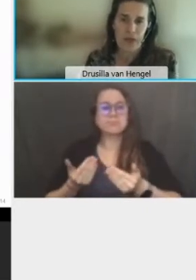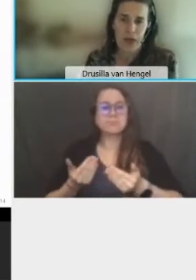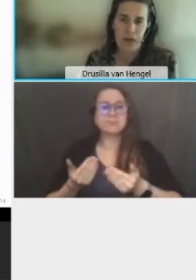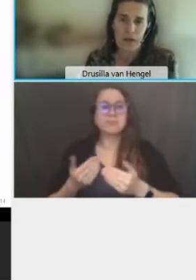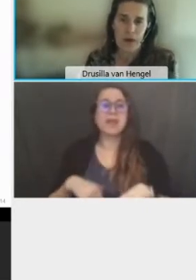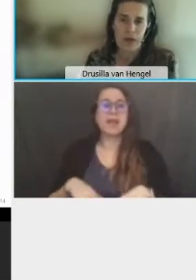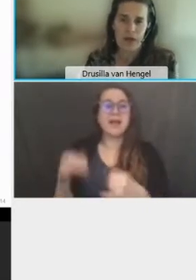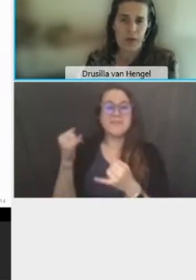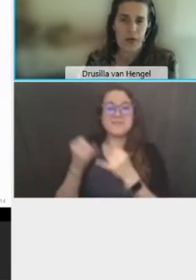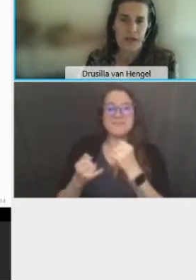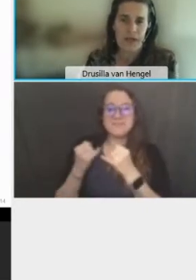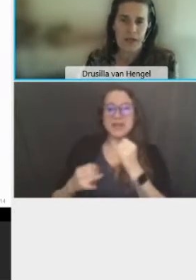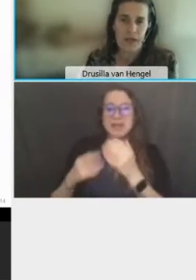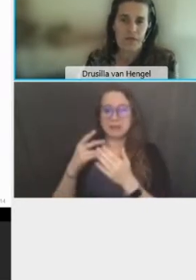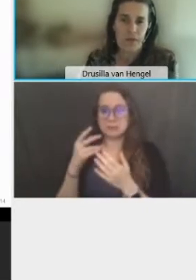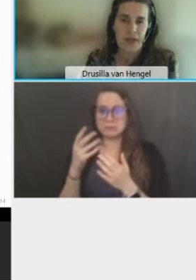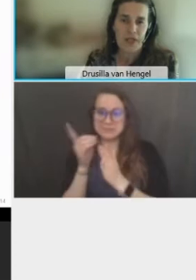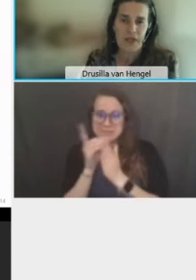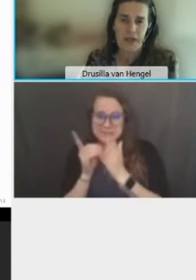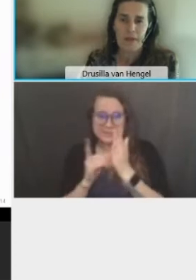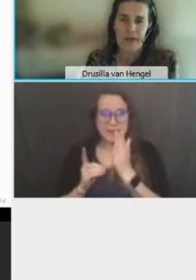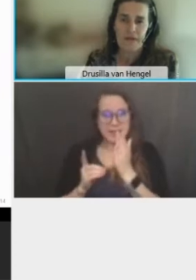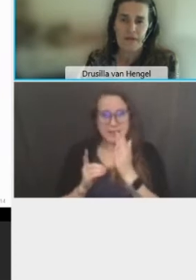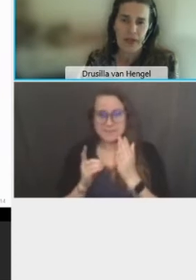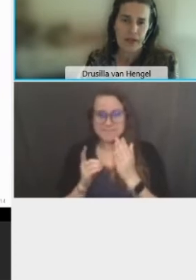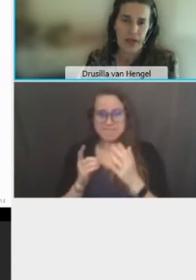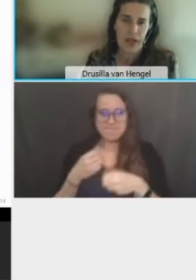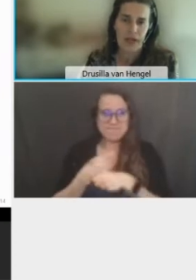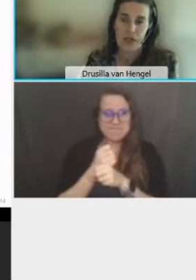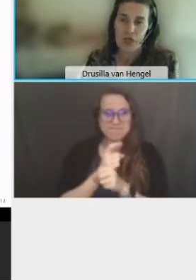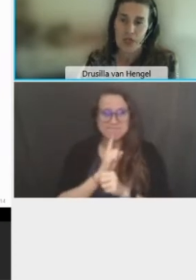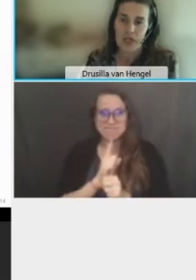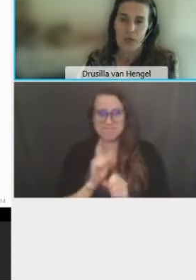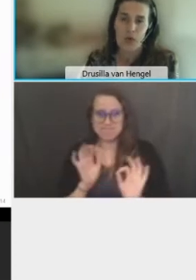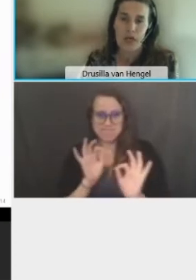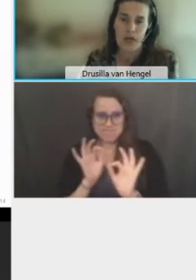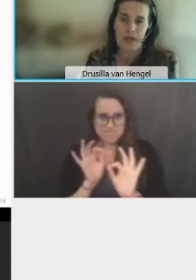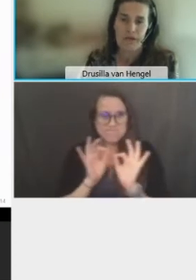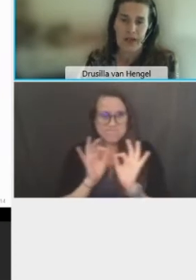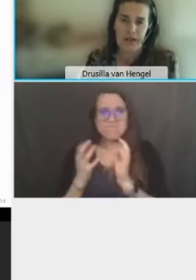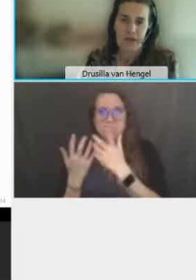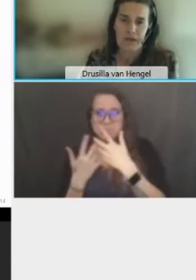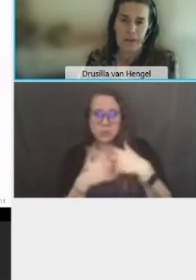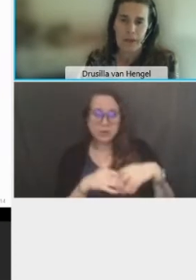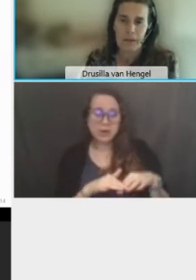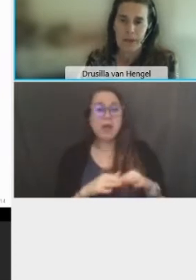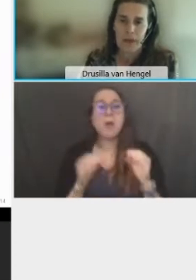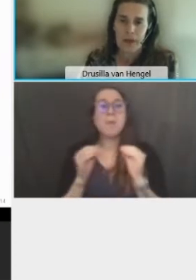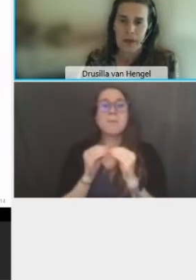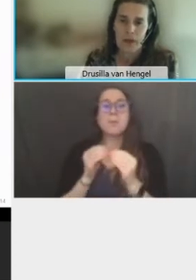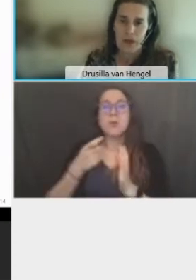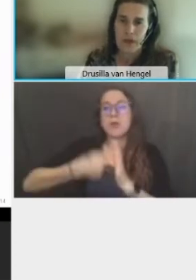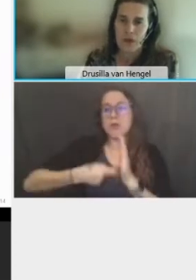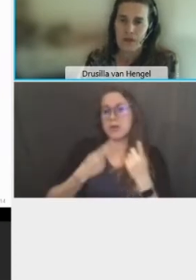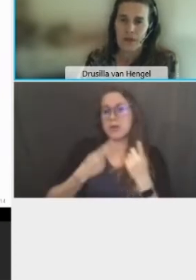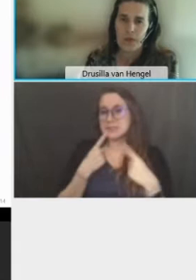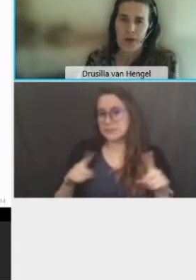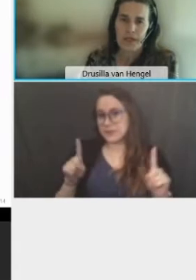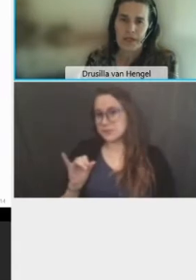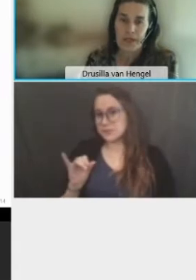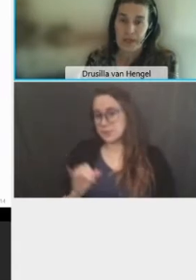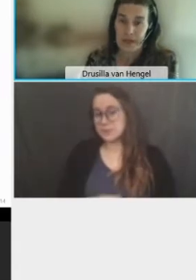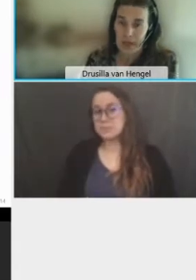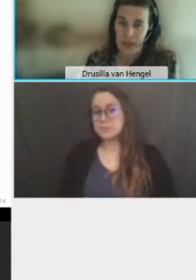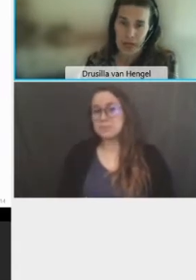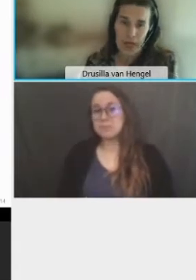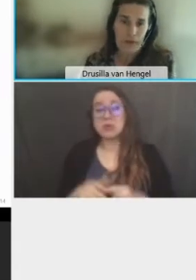refinements with the on-the-ground experiences and information that make the final design and construction more cost-effective. During the course of the